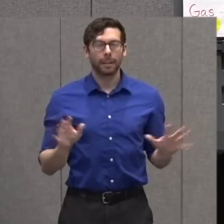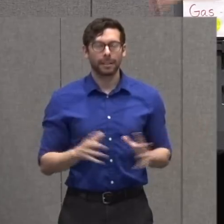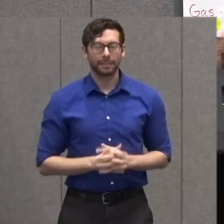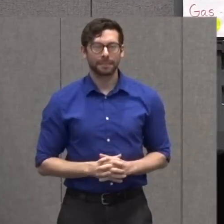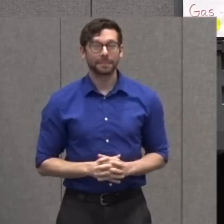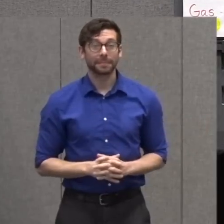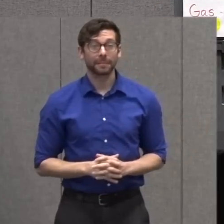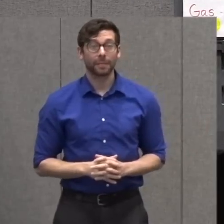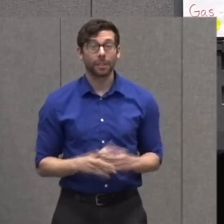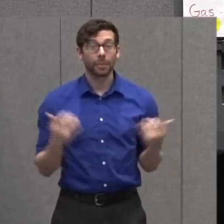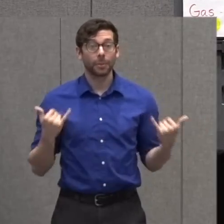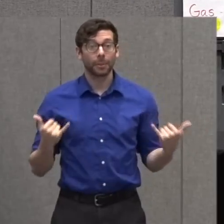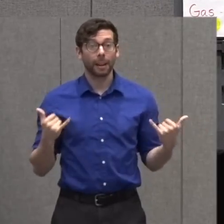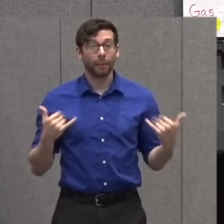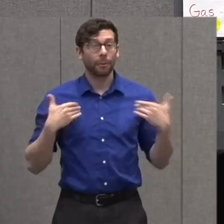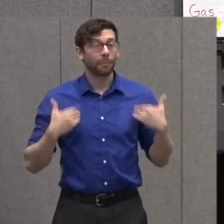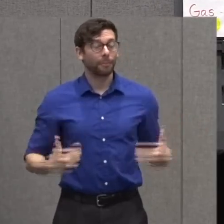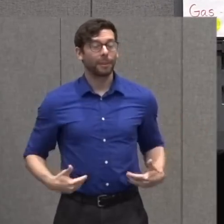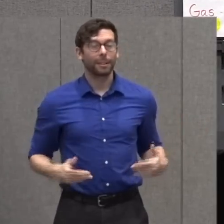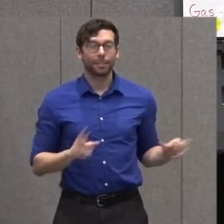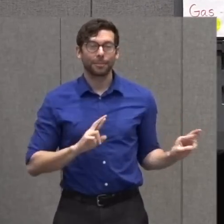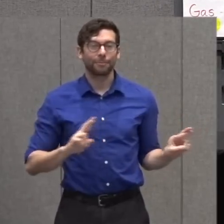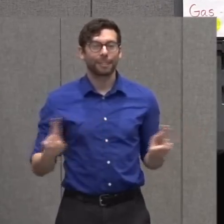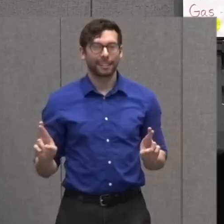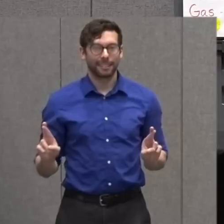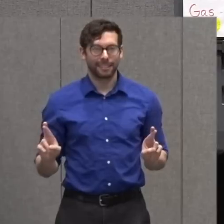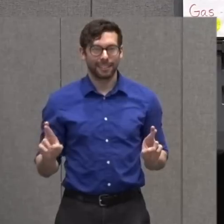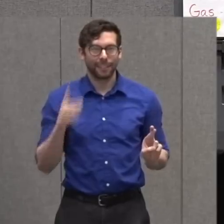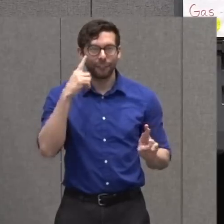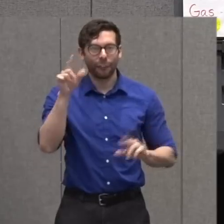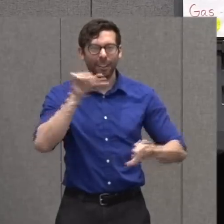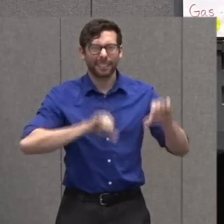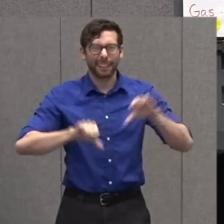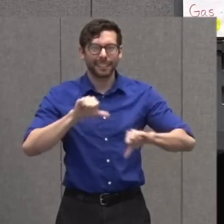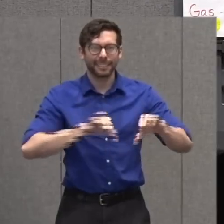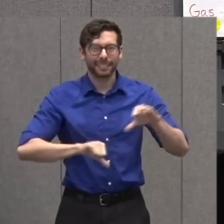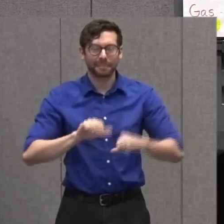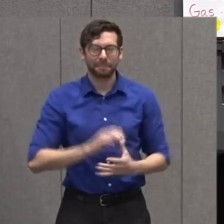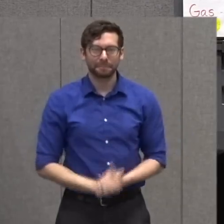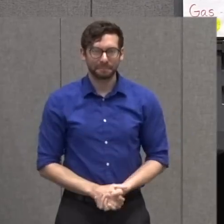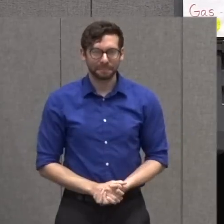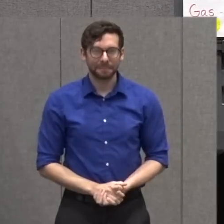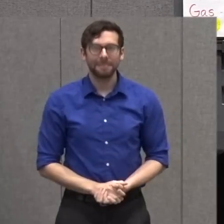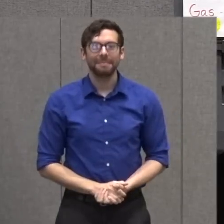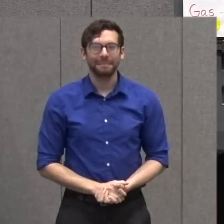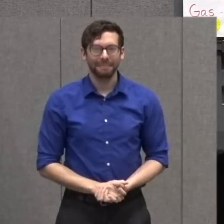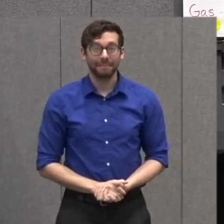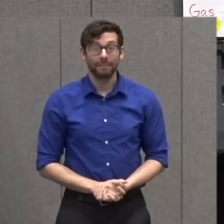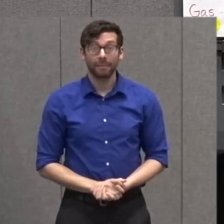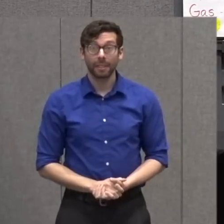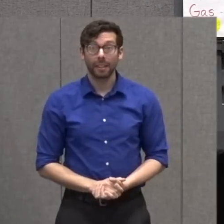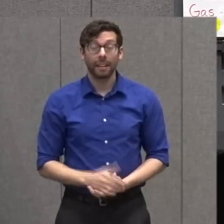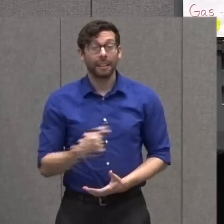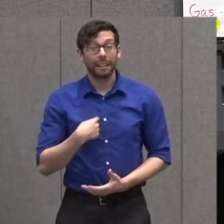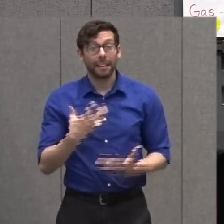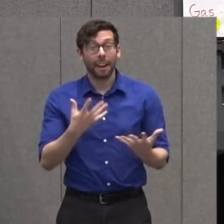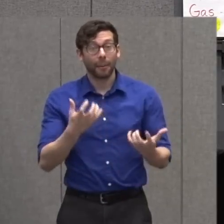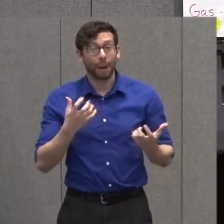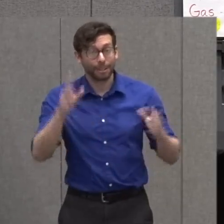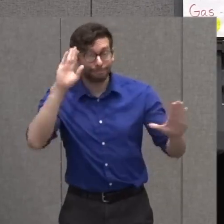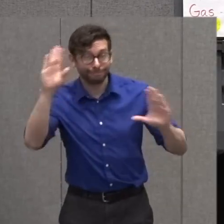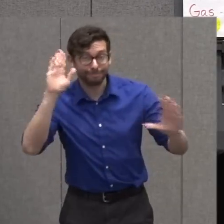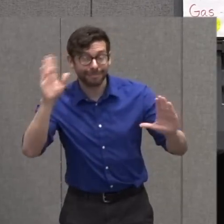So now our bodies are kind of ready for some science. And I'd like to give a shout out to my